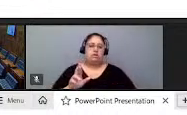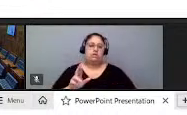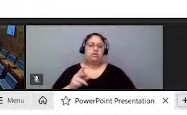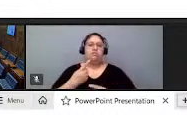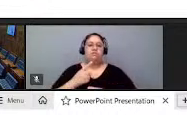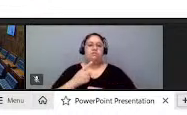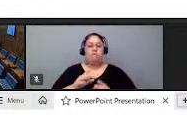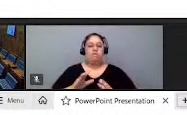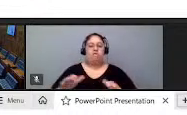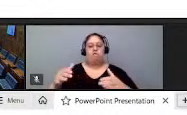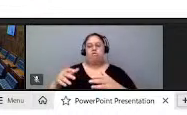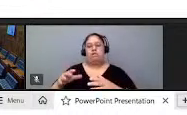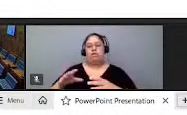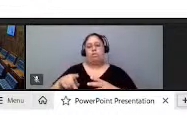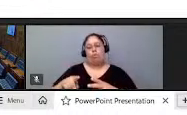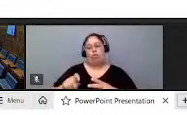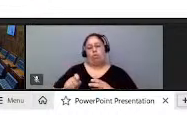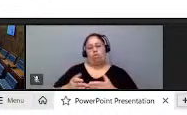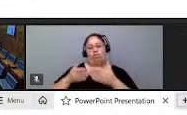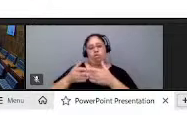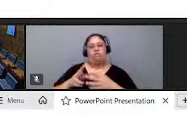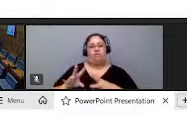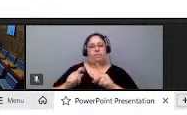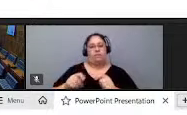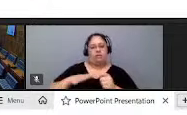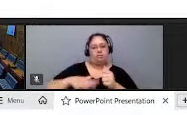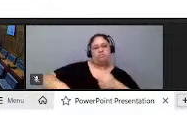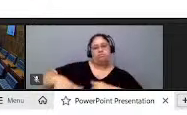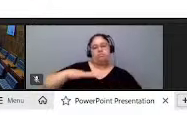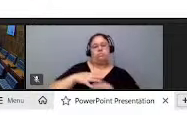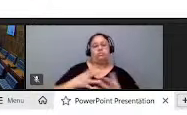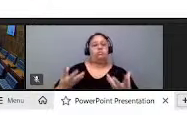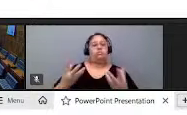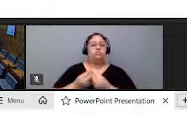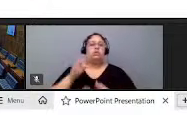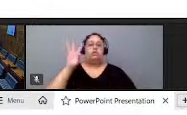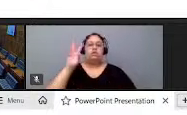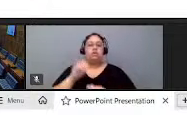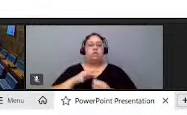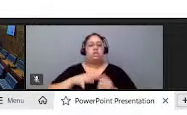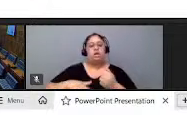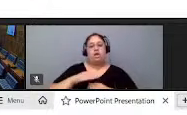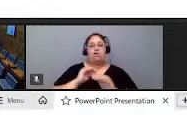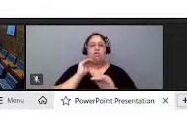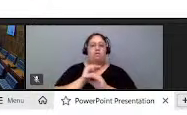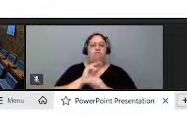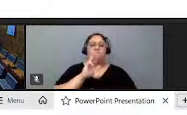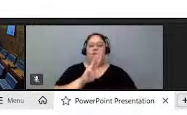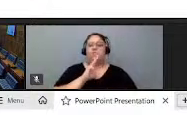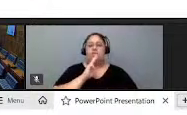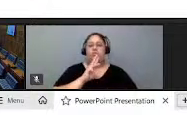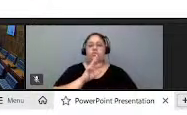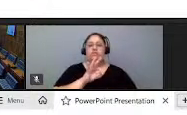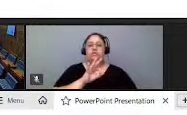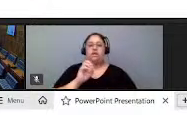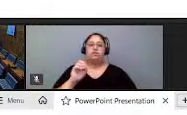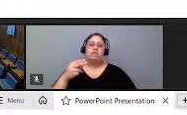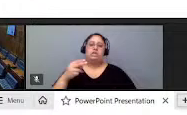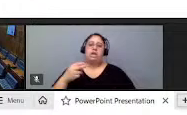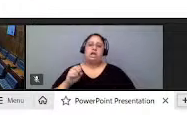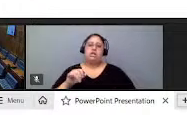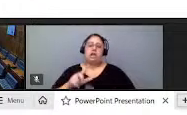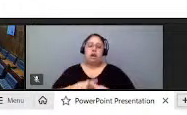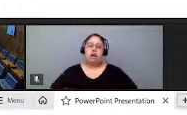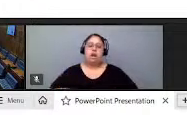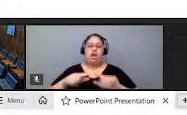for the port of Cape Town um in regard to the the total area just over 9,000 hectares um